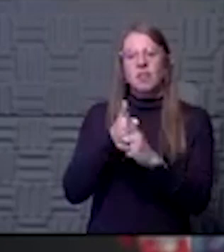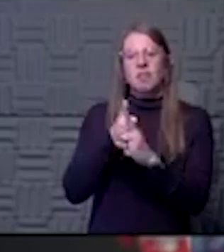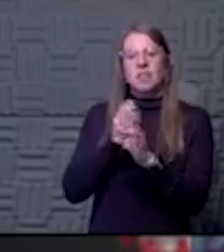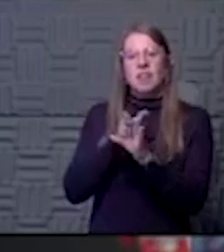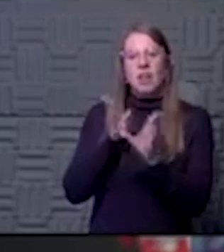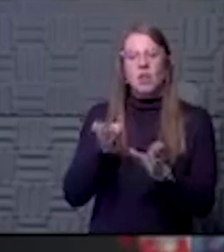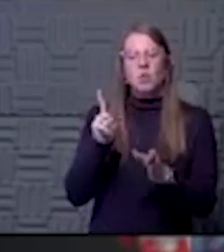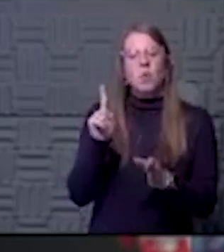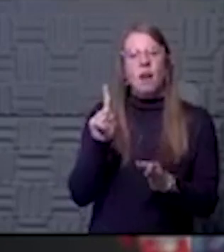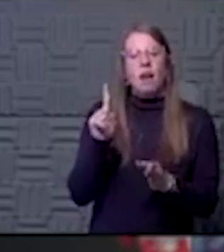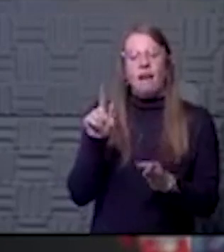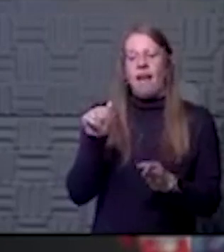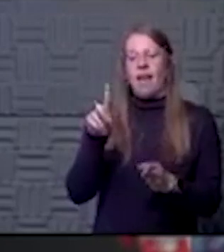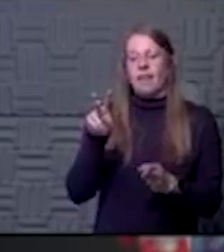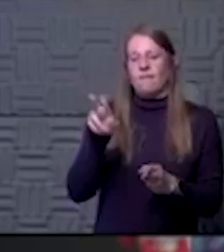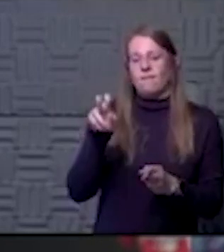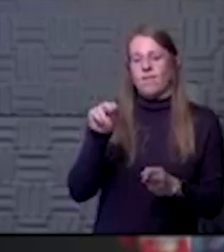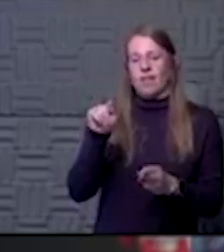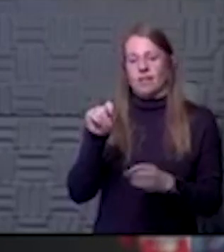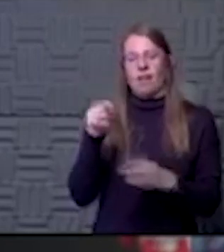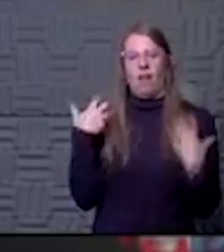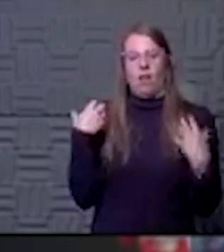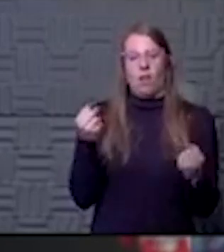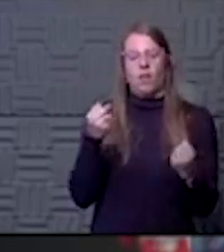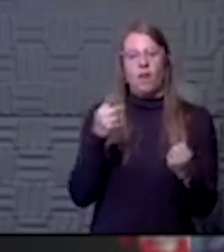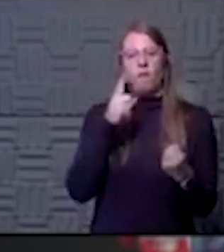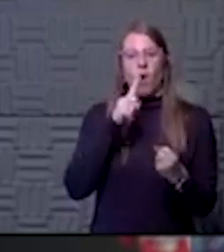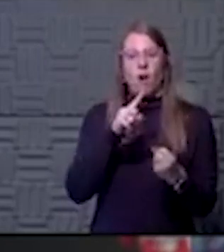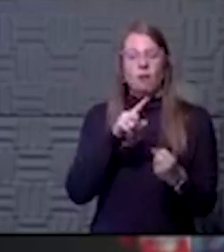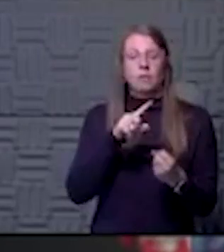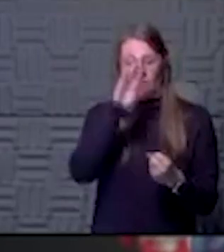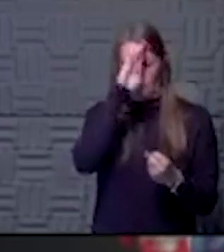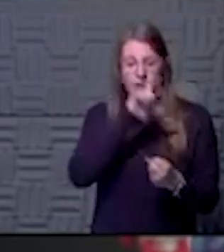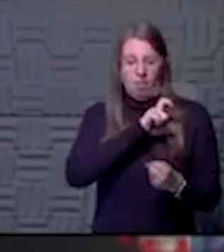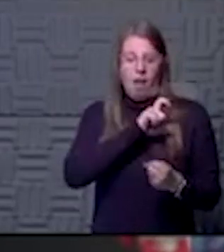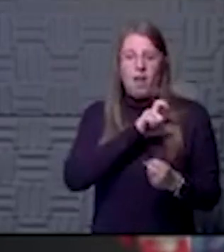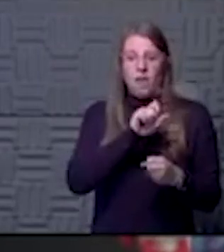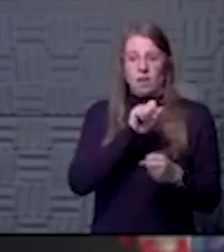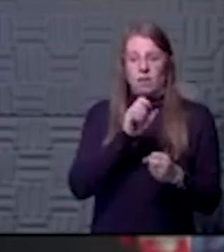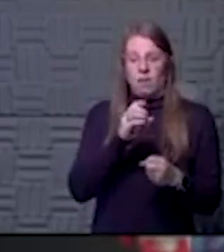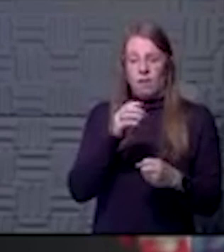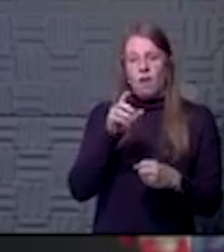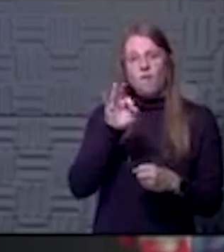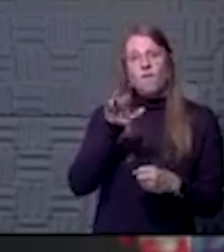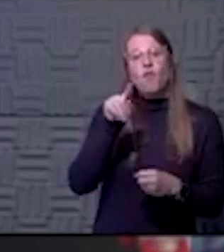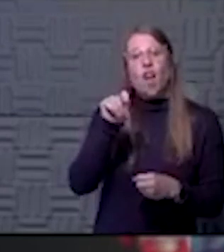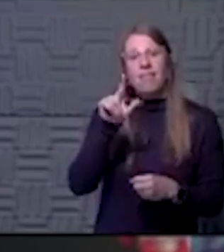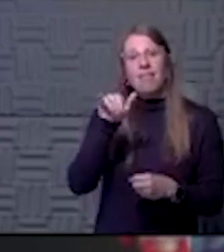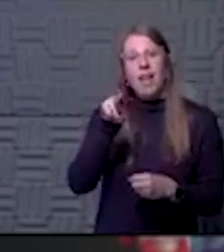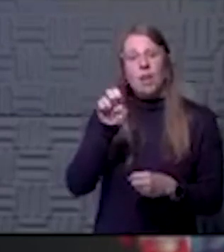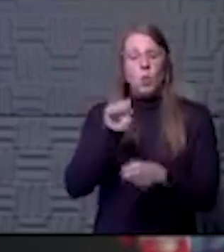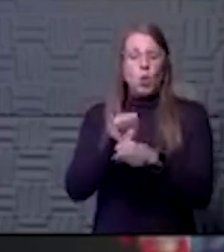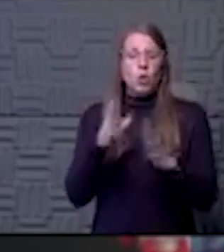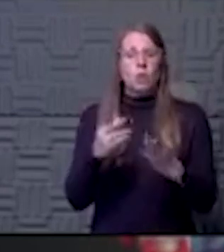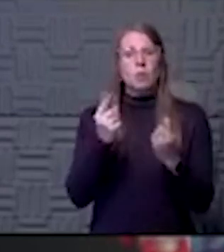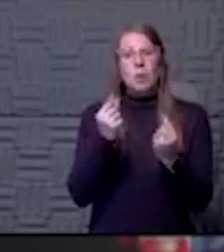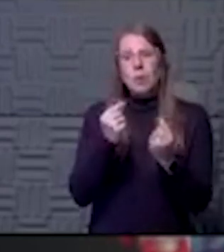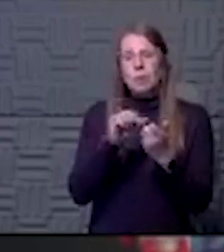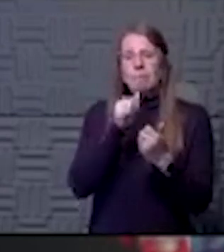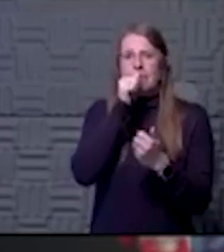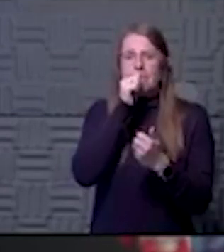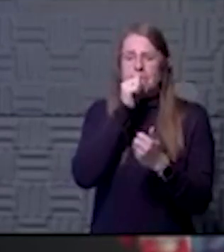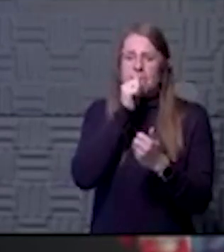over at Advent Health, to update frontline workers about the state of mind of frontline workers and what they're doing to hold up during this